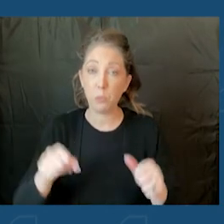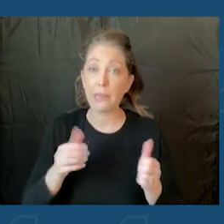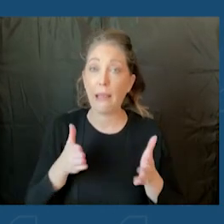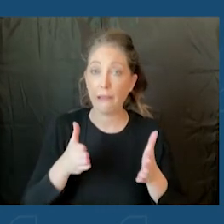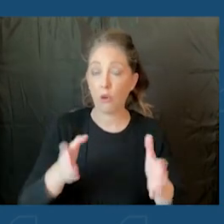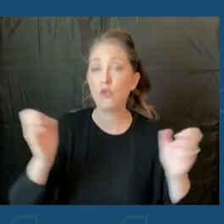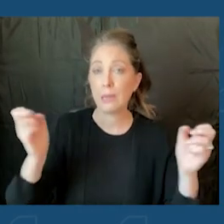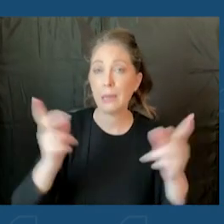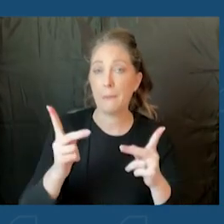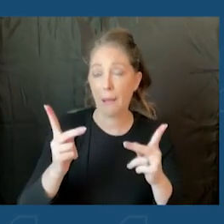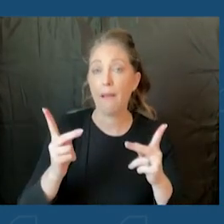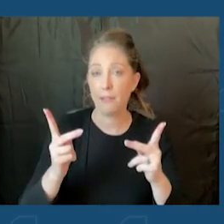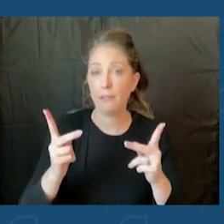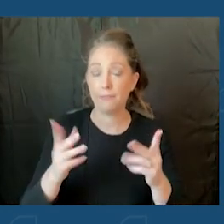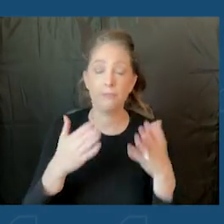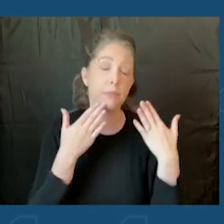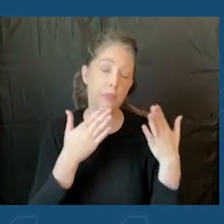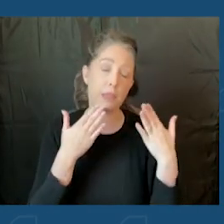much.